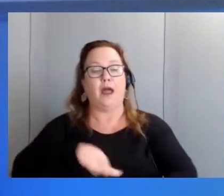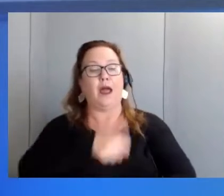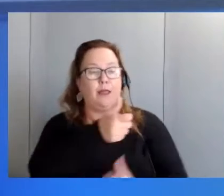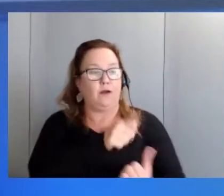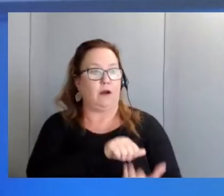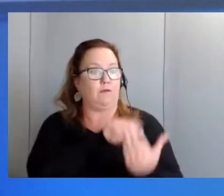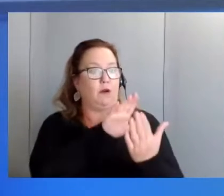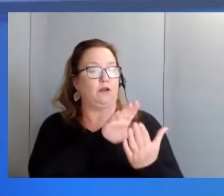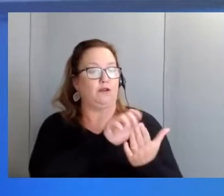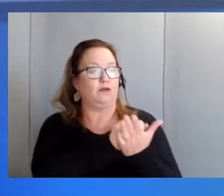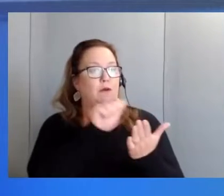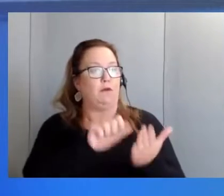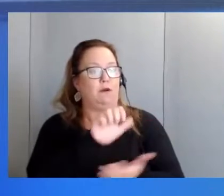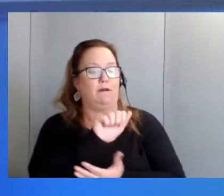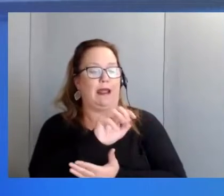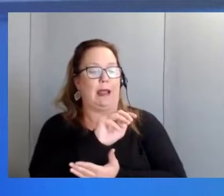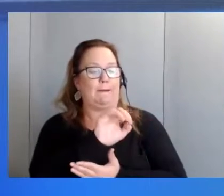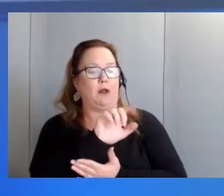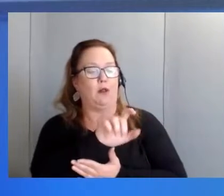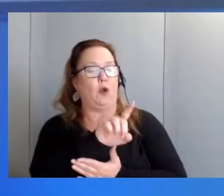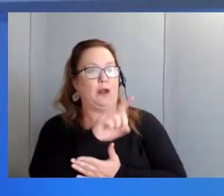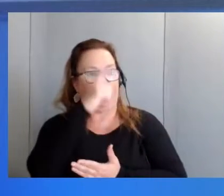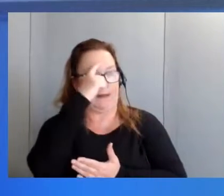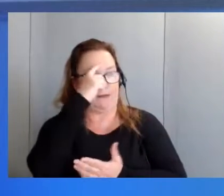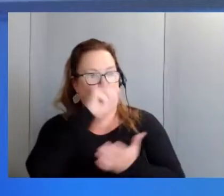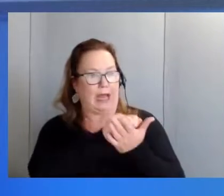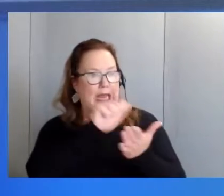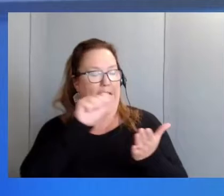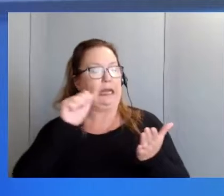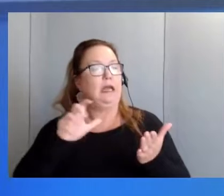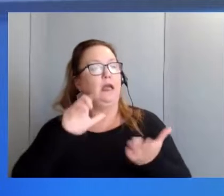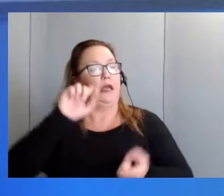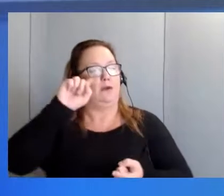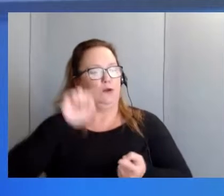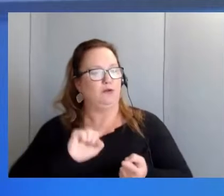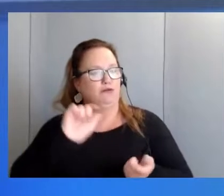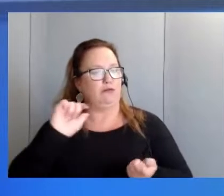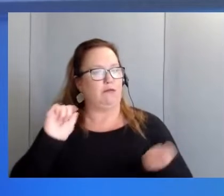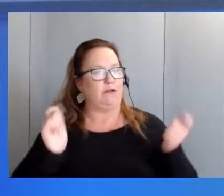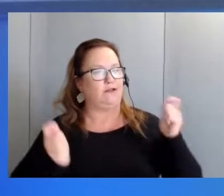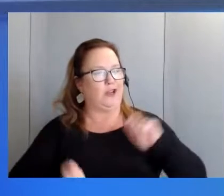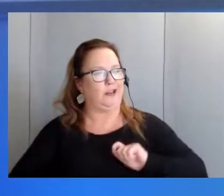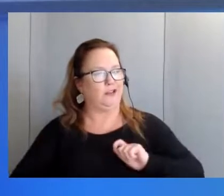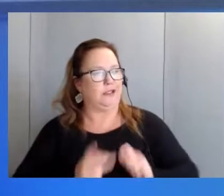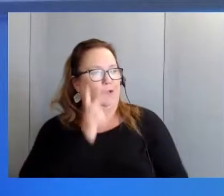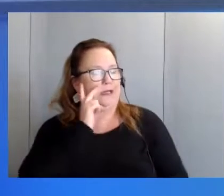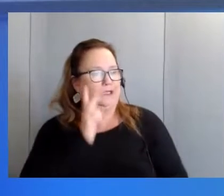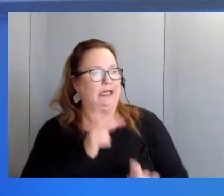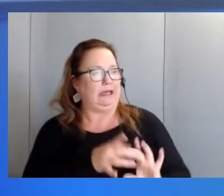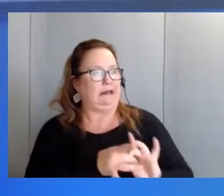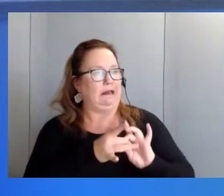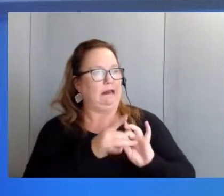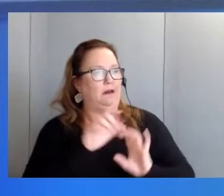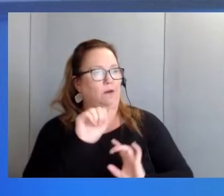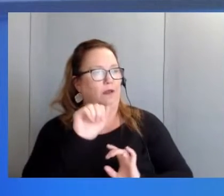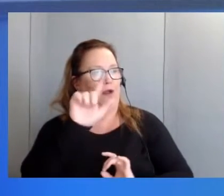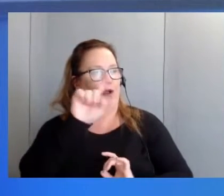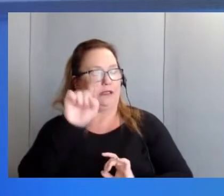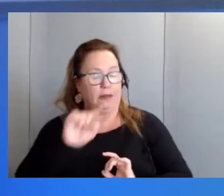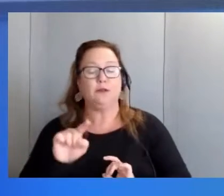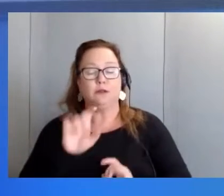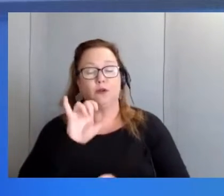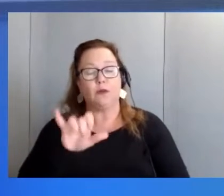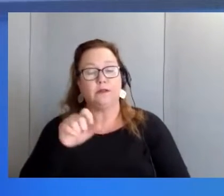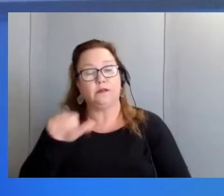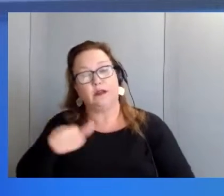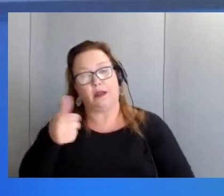remove amyloid from the brain or reduce other types of changes that we see associated with Alzheimer's disease. And so this is one of